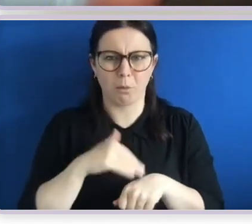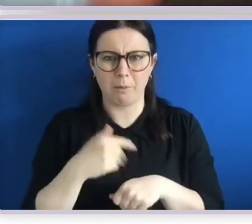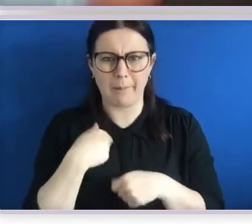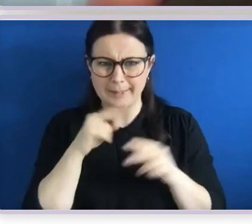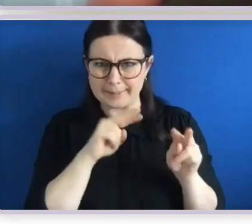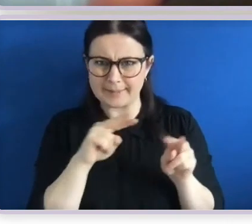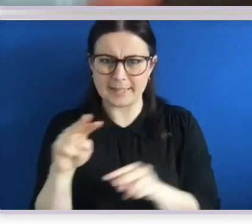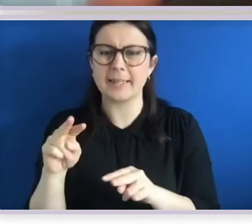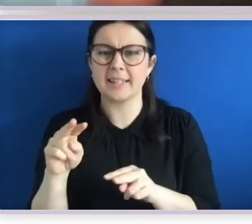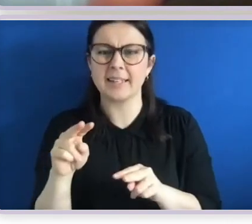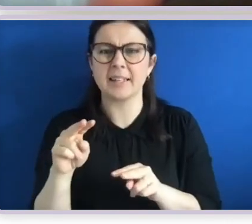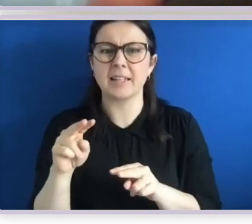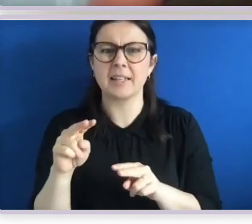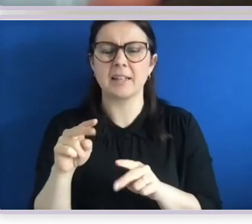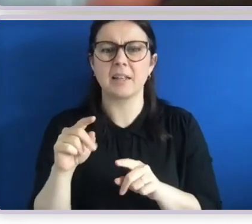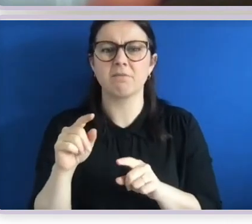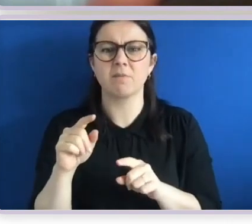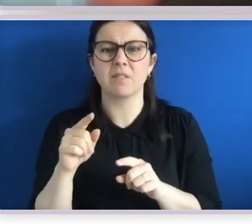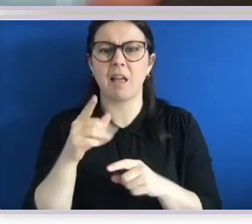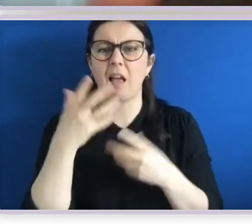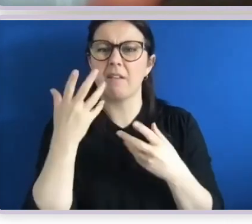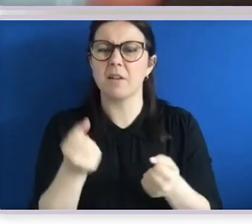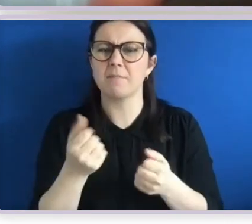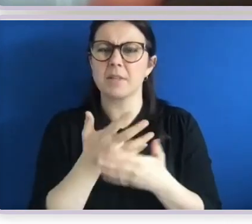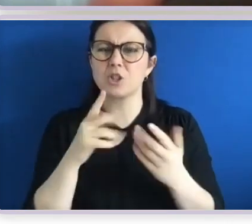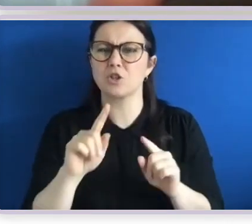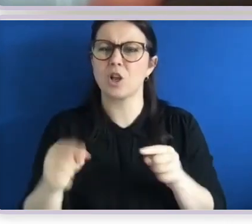well, were the challenges of when there